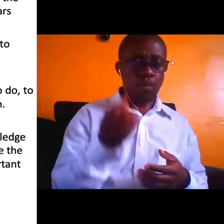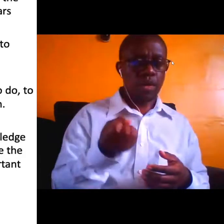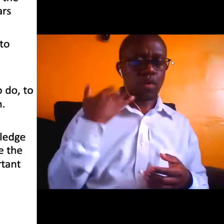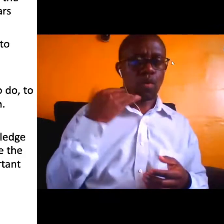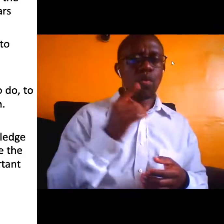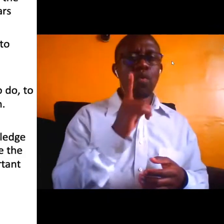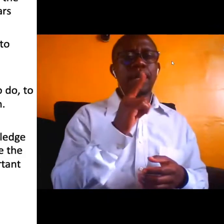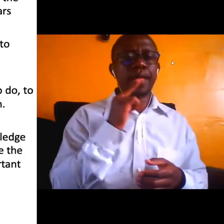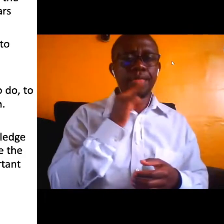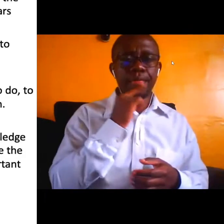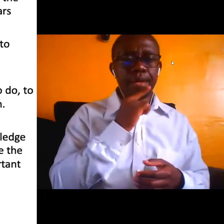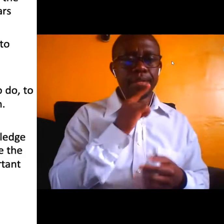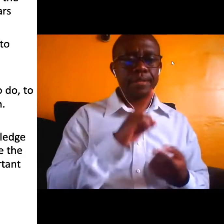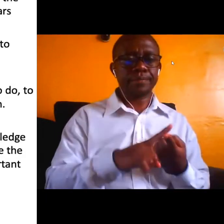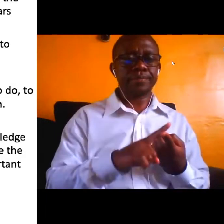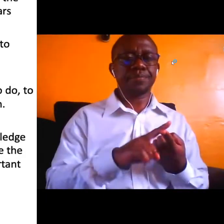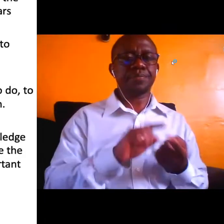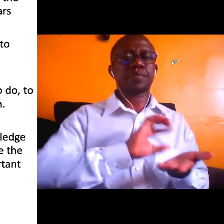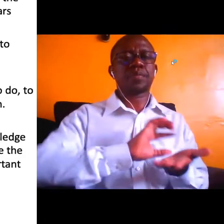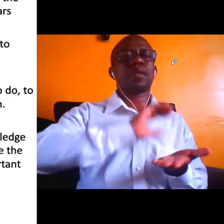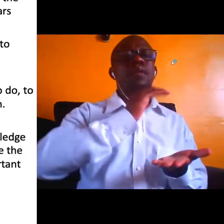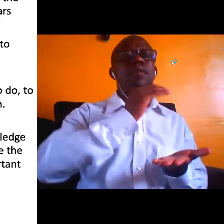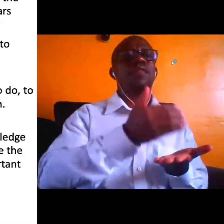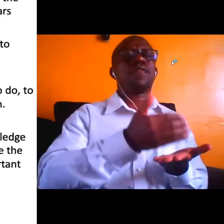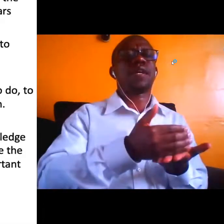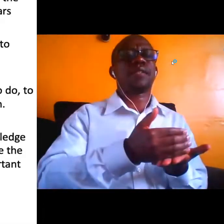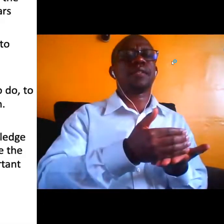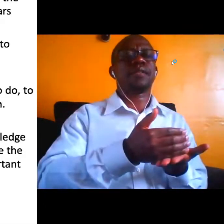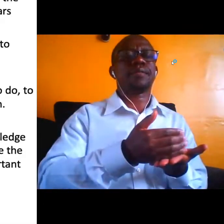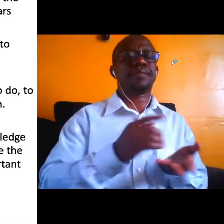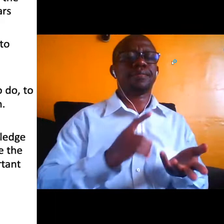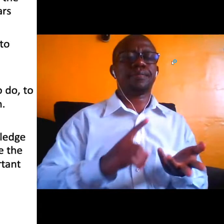is one of the threats. The shrinking CSO